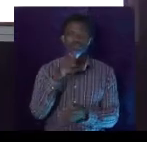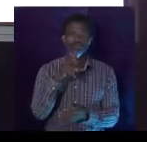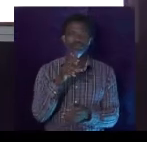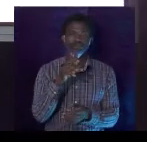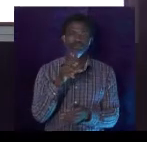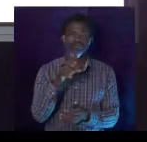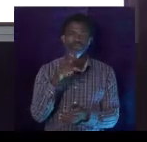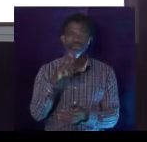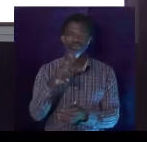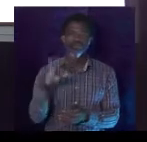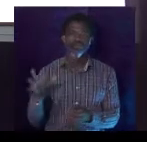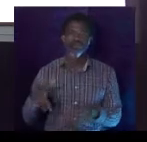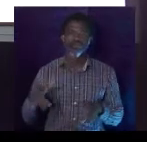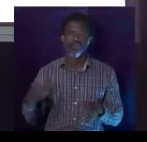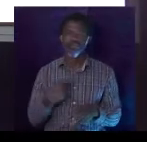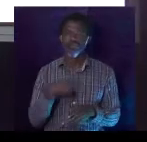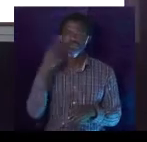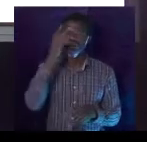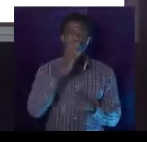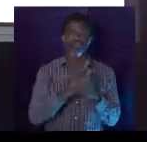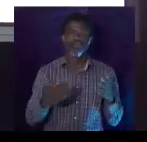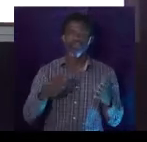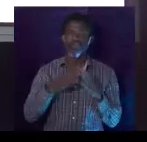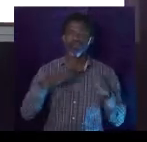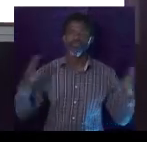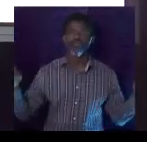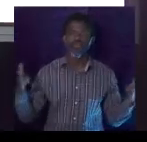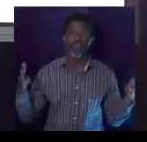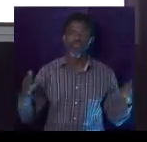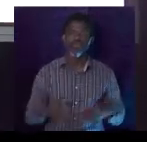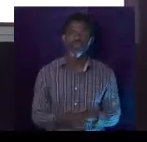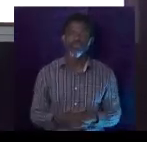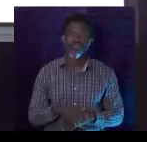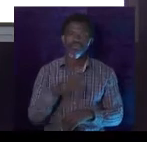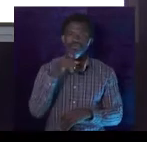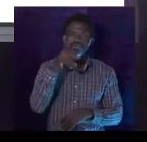4,225. Let's see something really, really big.